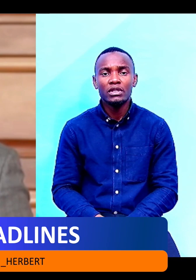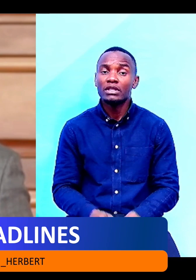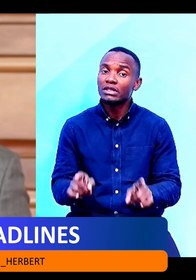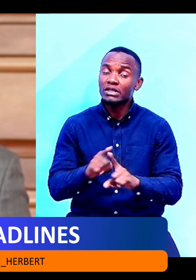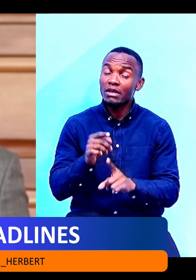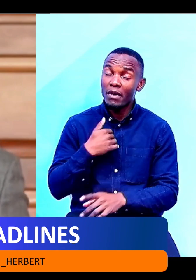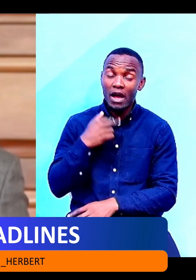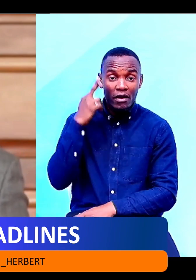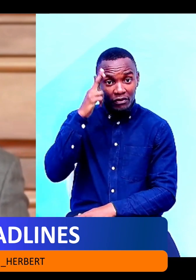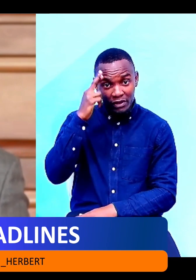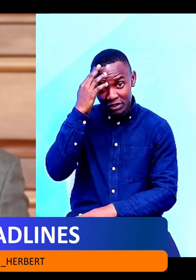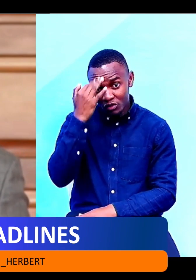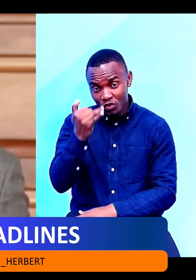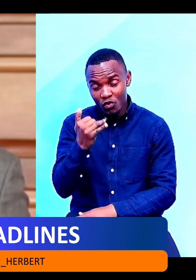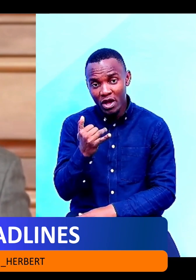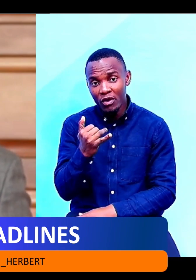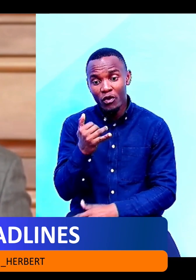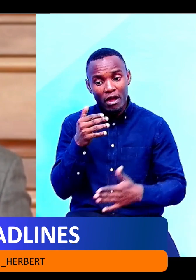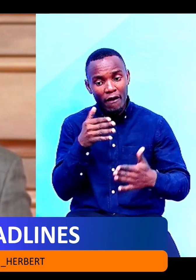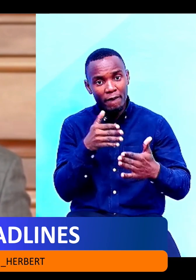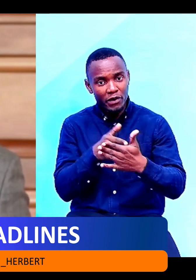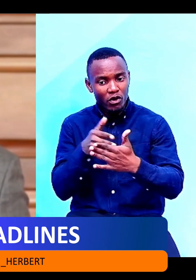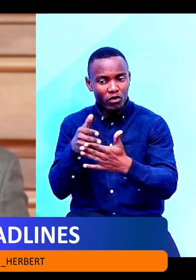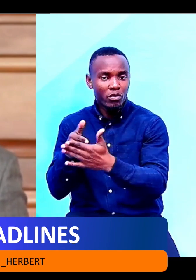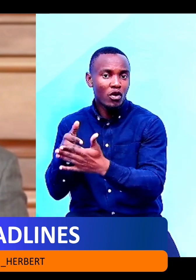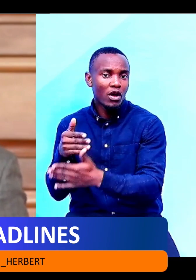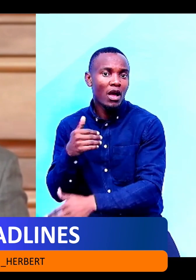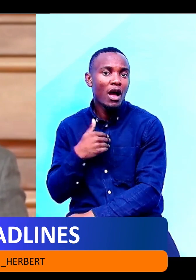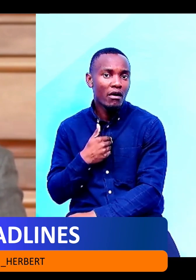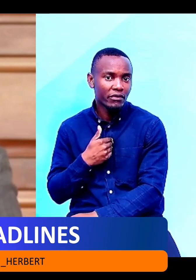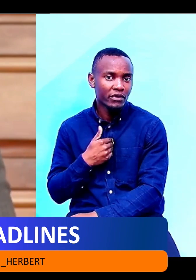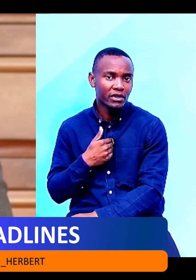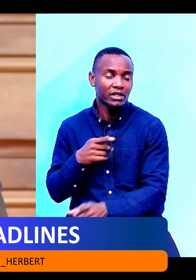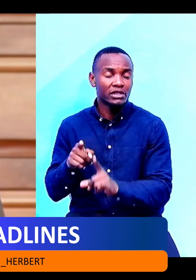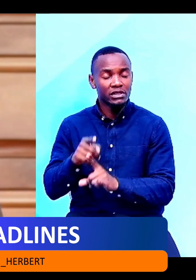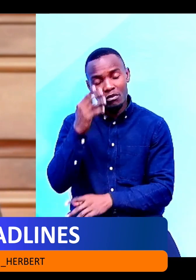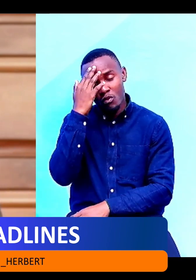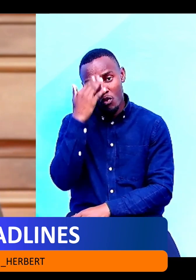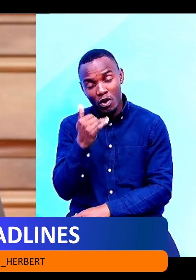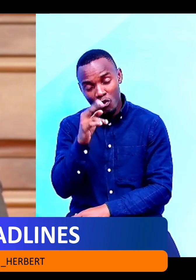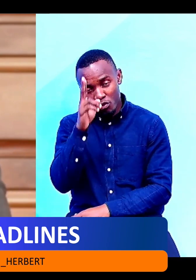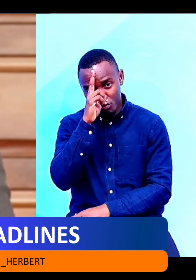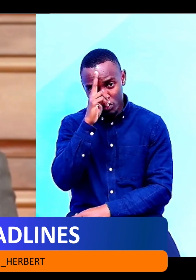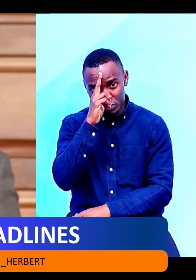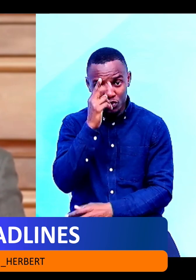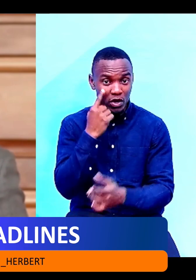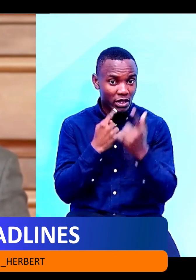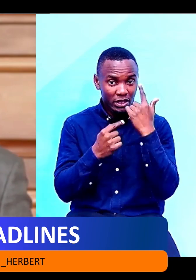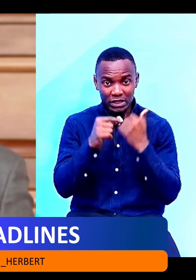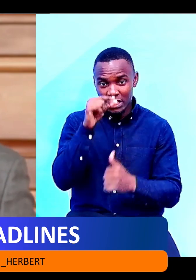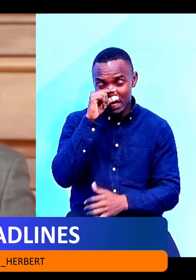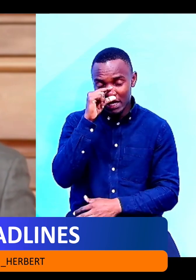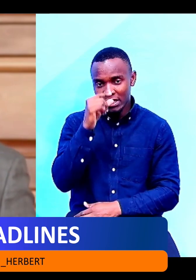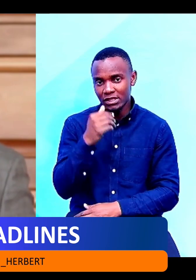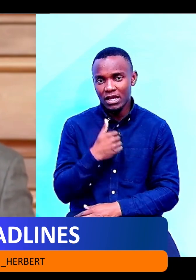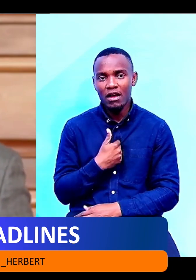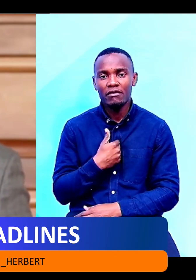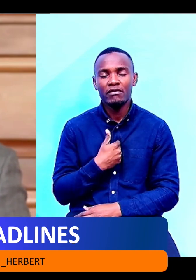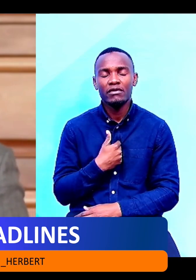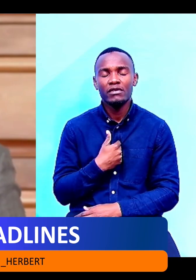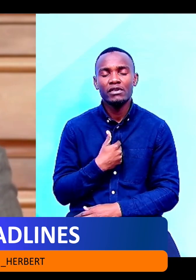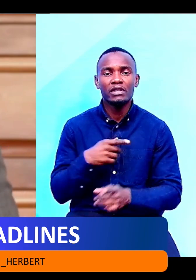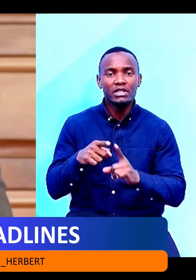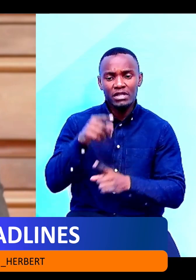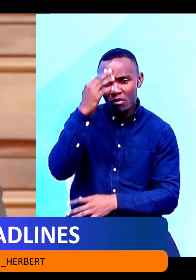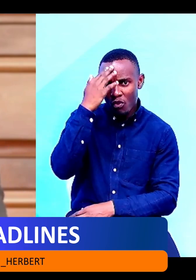There is a reason why police have tear gas. There is a reason why water